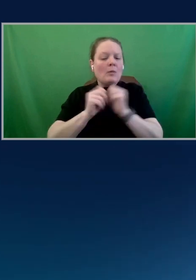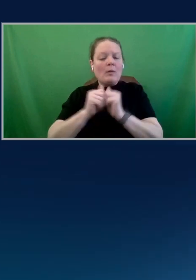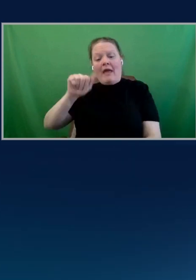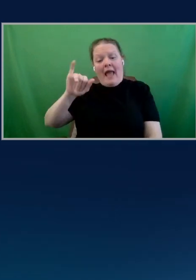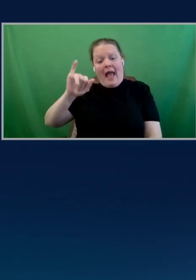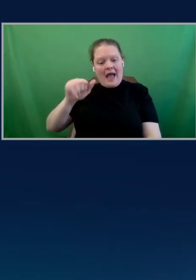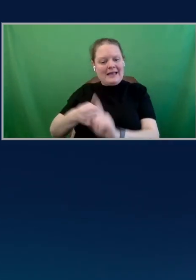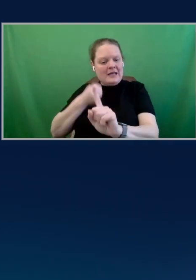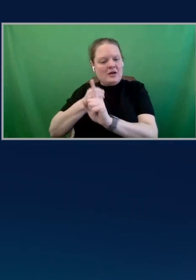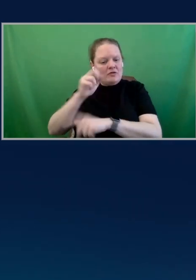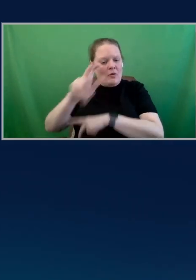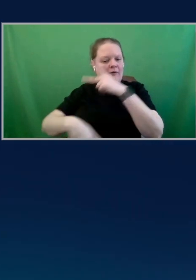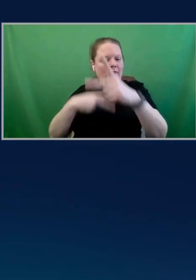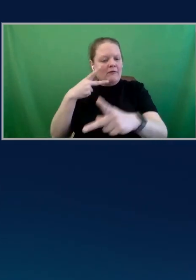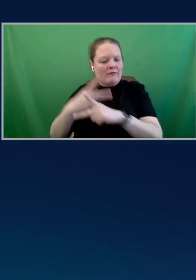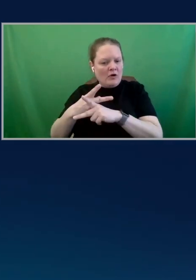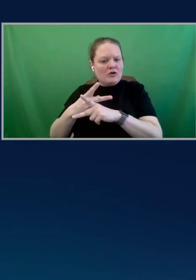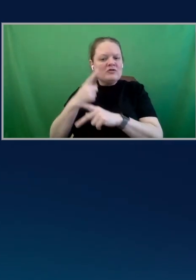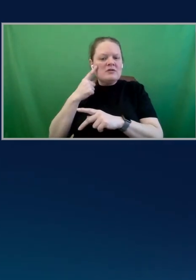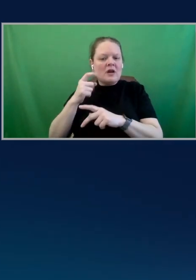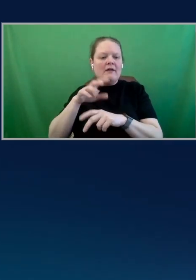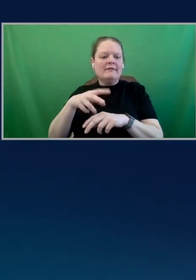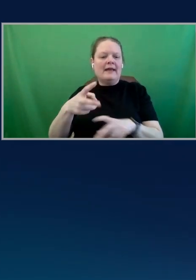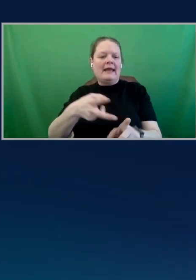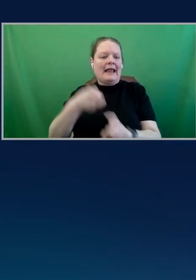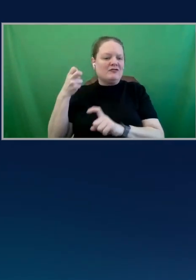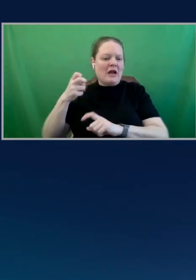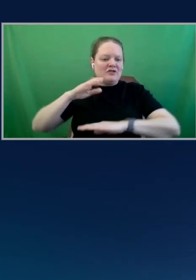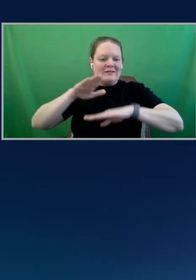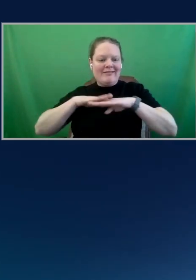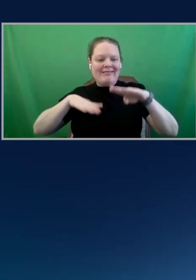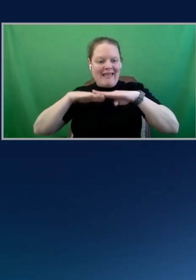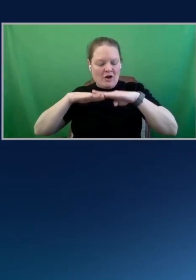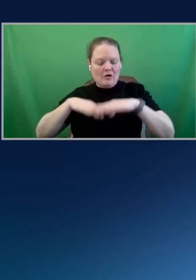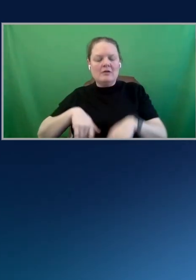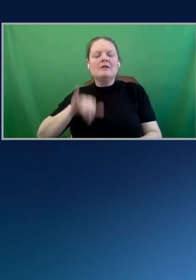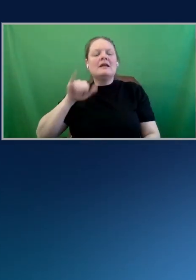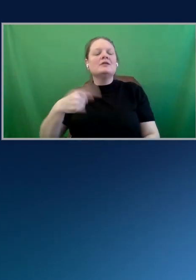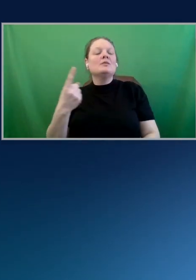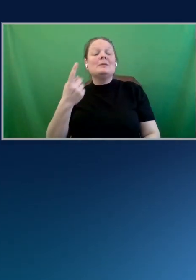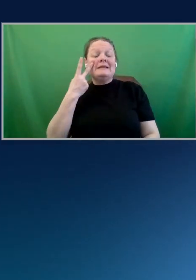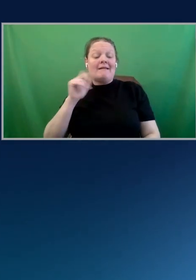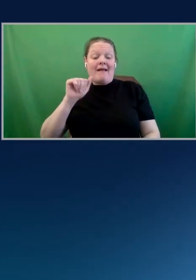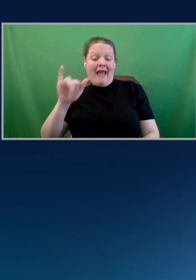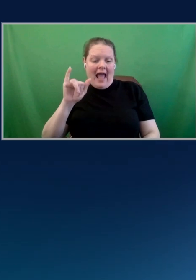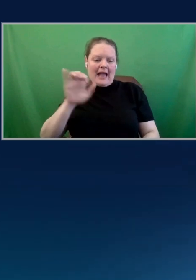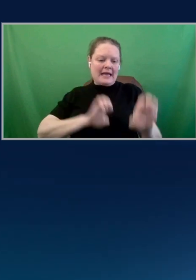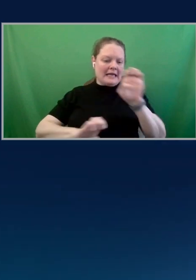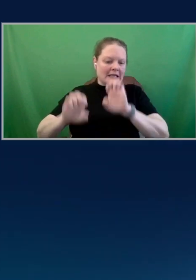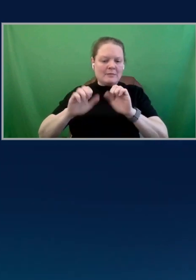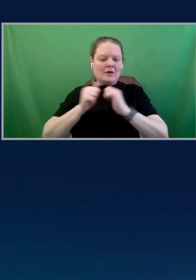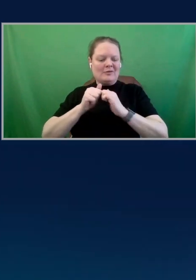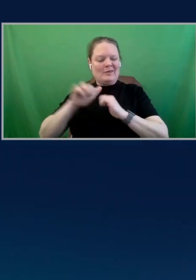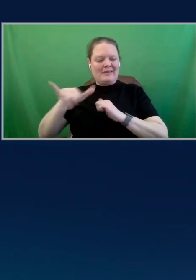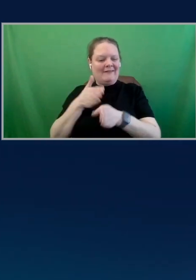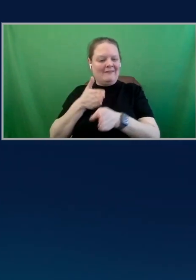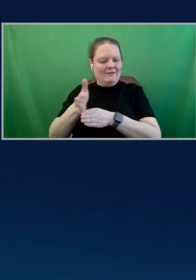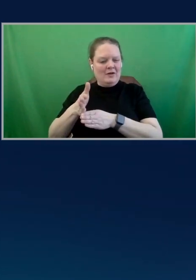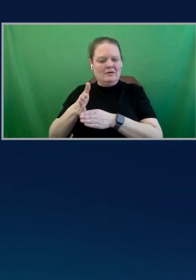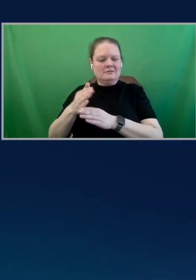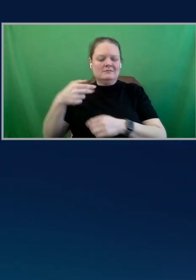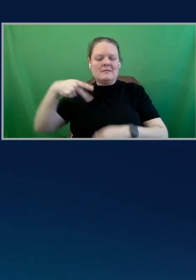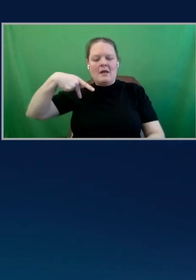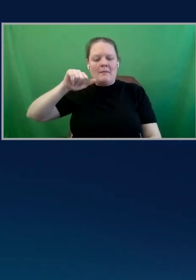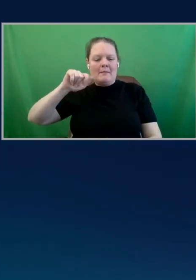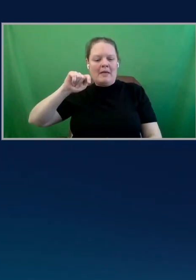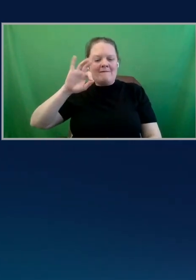an abstraction layer. So that's one place where we see AI experimenting in the platform field. Because of AI, data